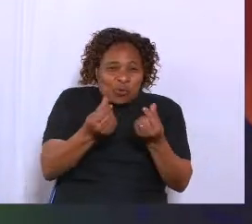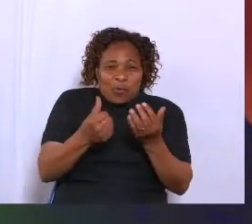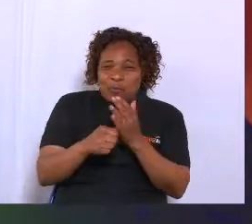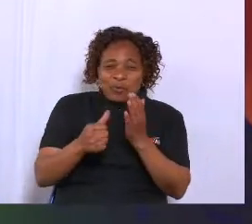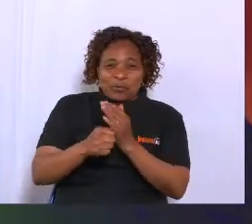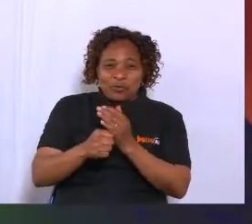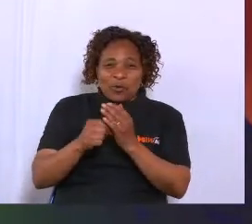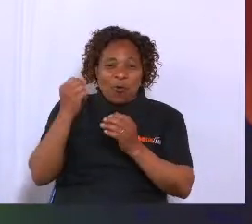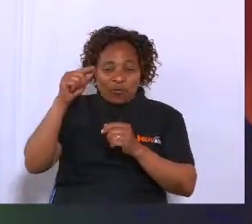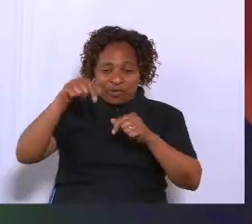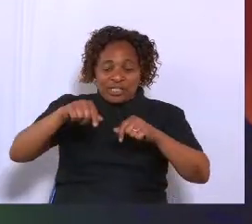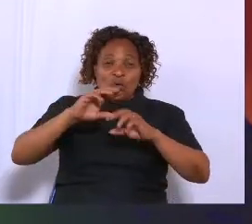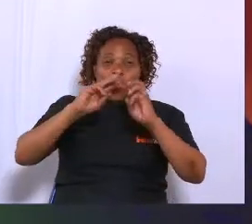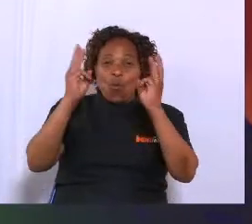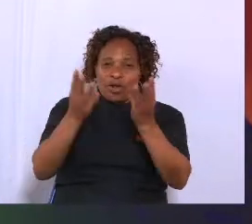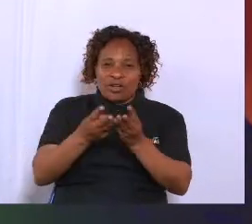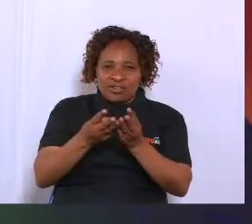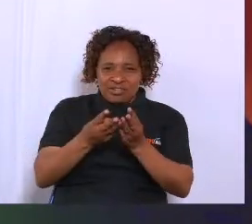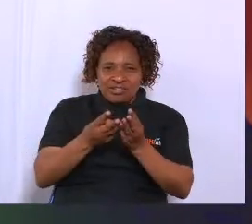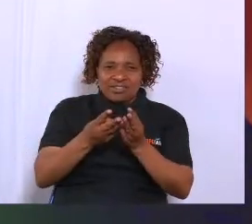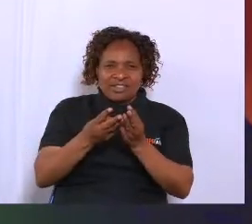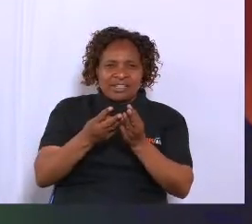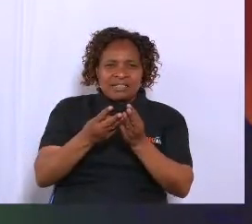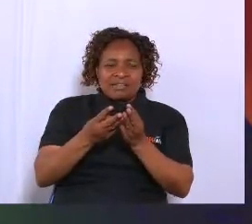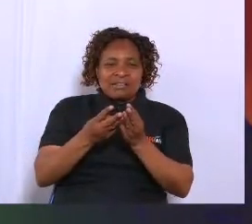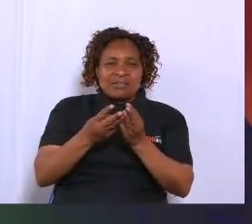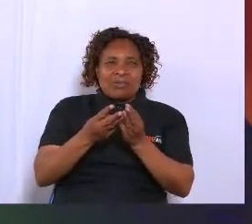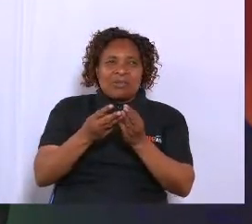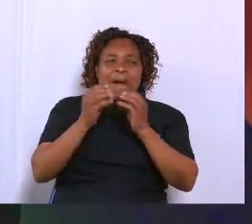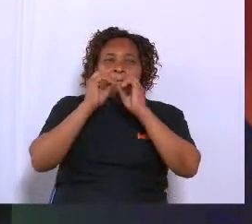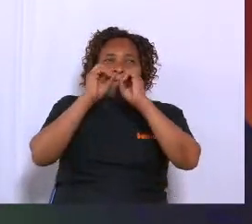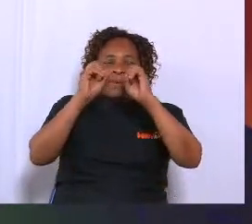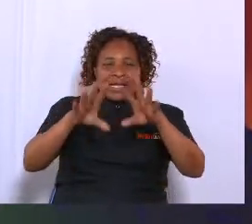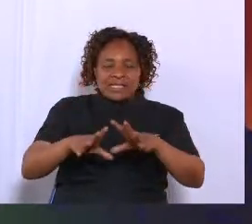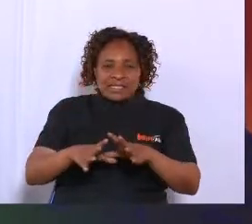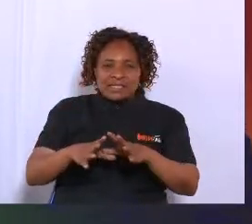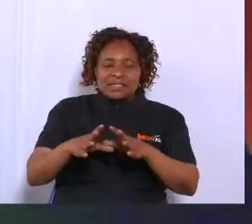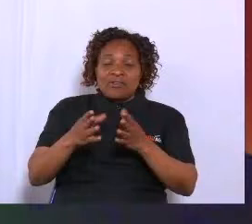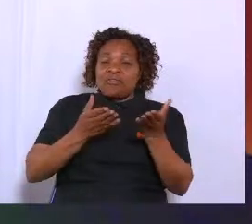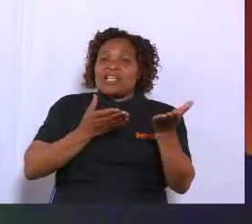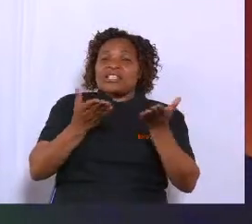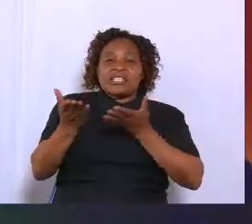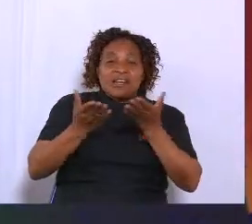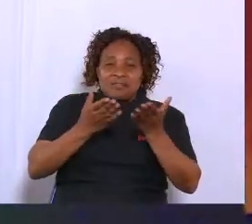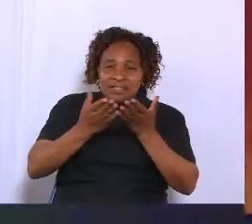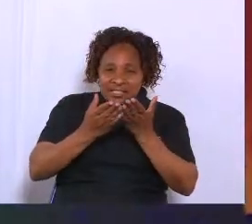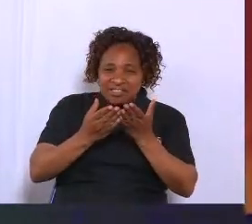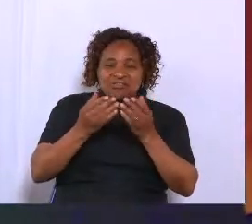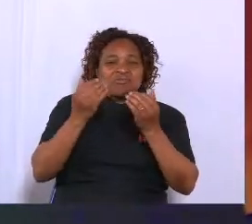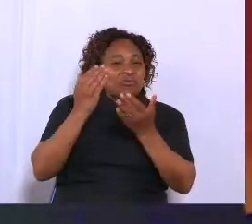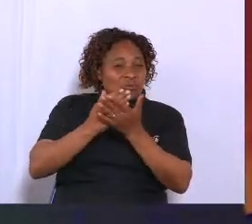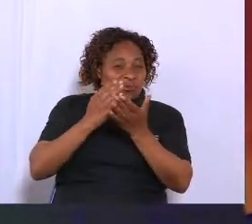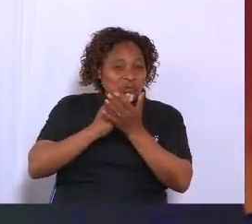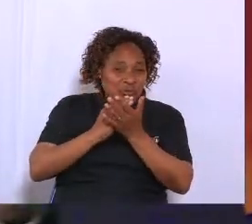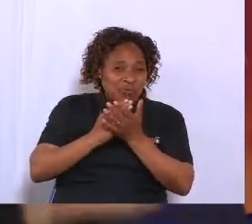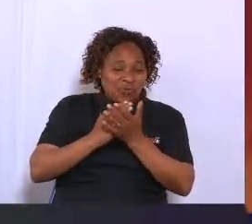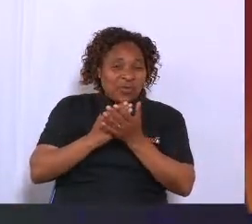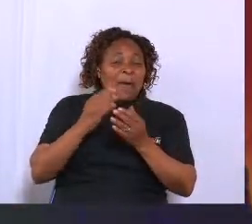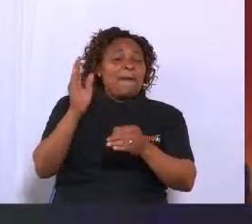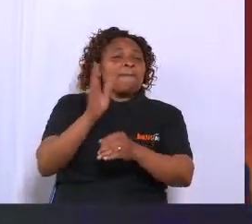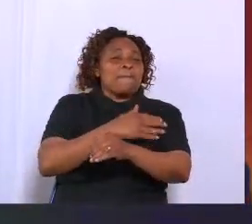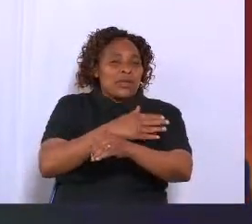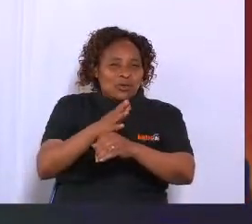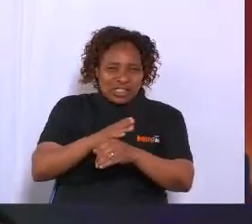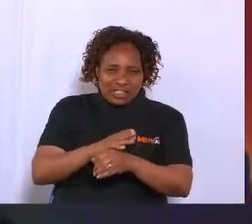our world. Have you been blessed by these services so far? You know, the music